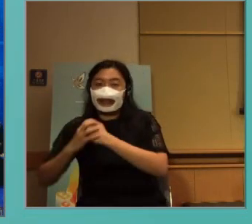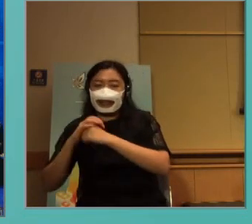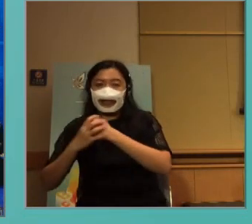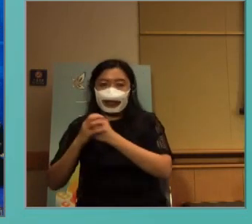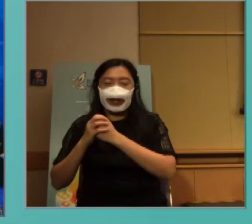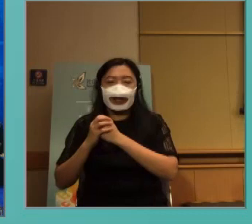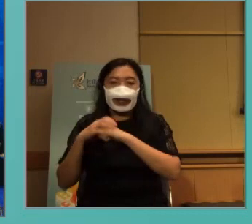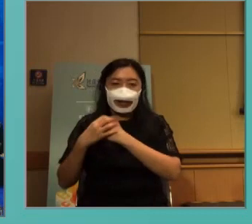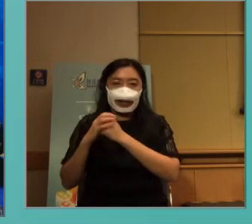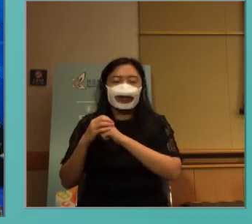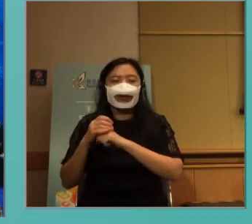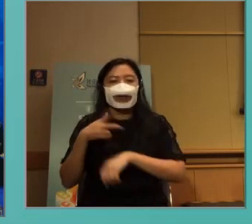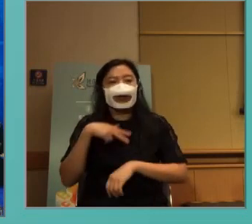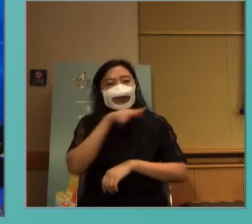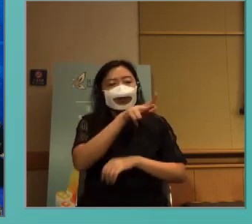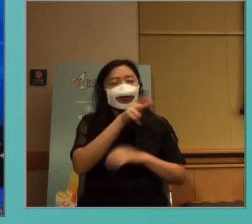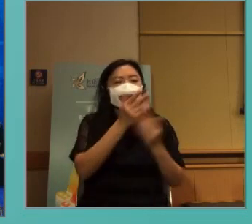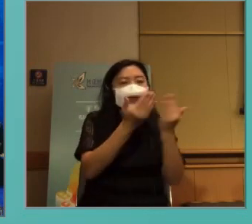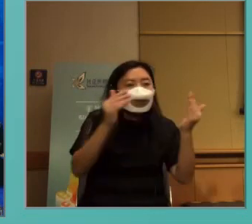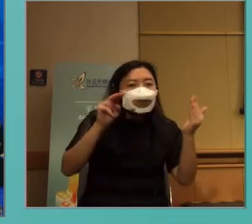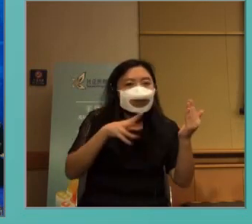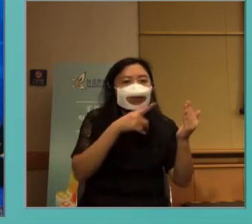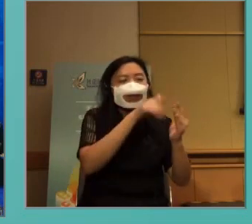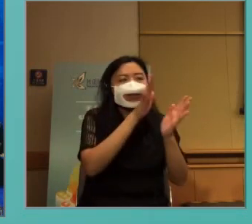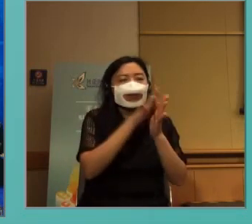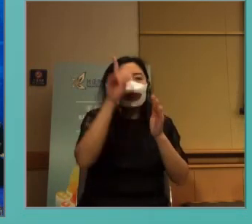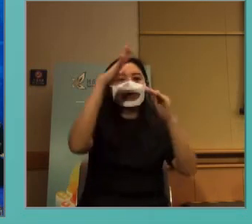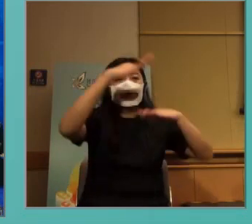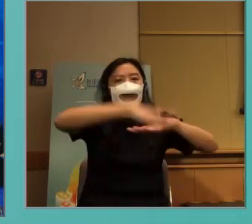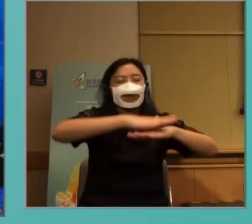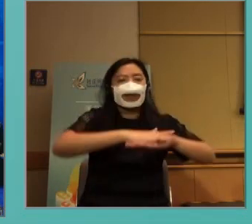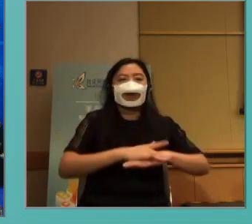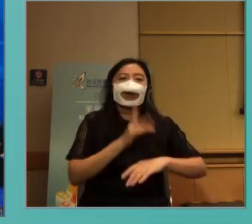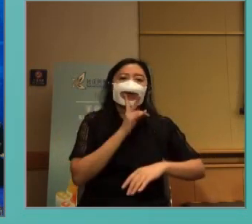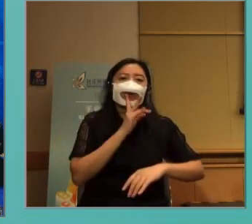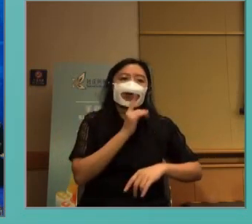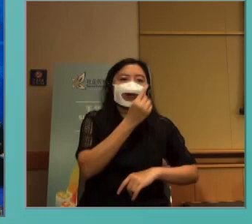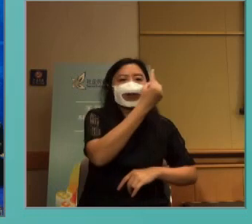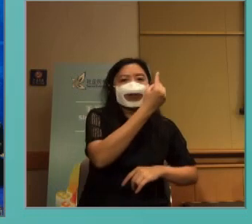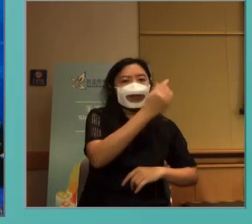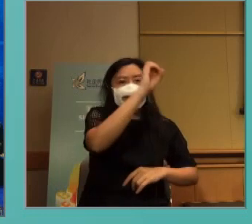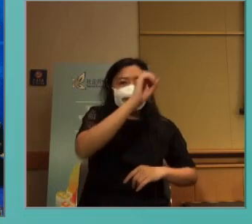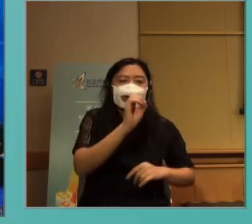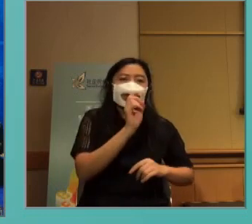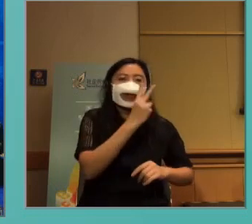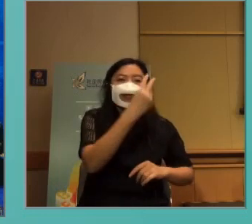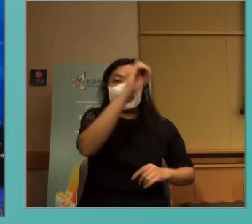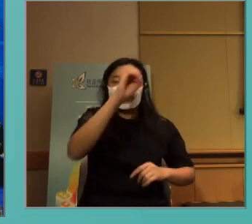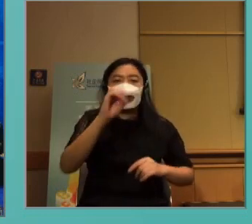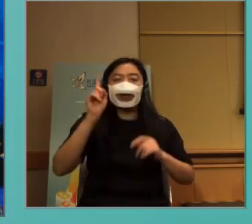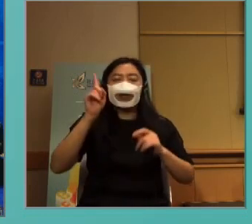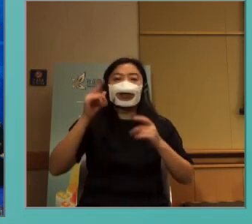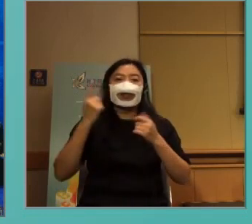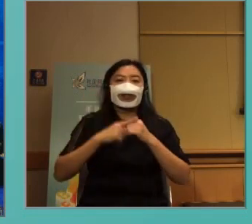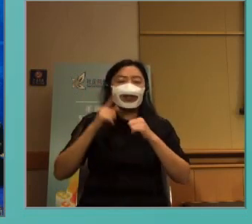of the total inventory. But when you bring it to the digital, you open a whole new realm. For example, if we're doing the